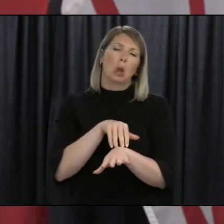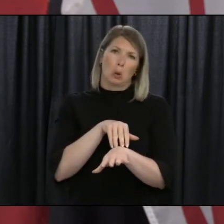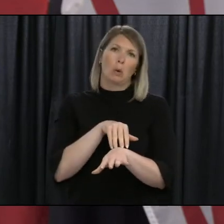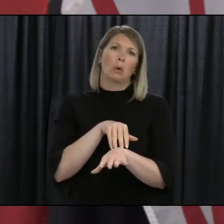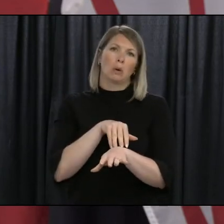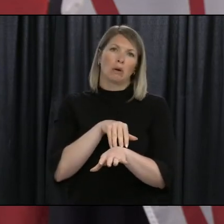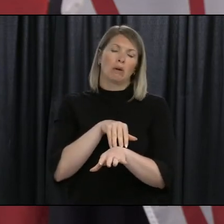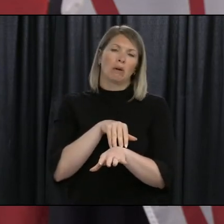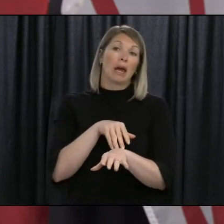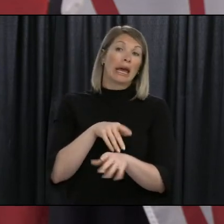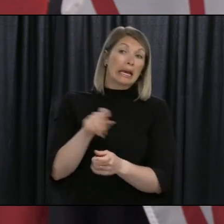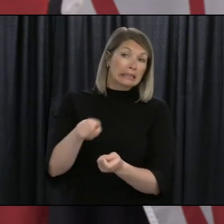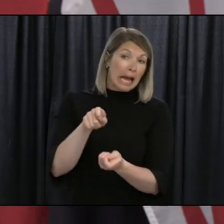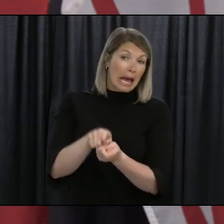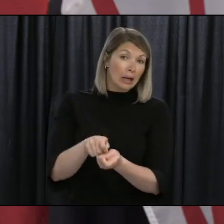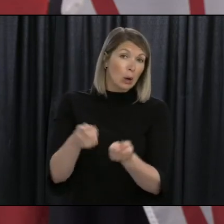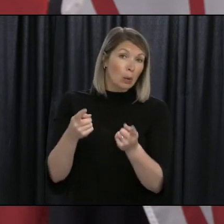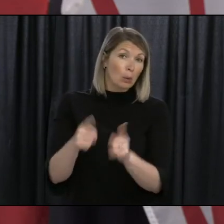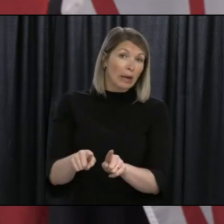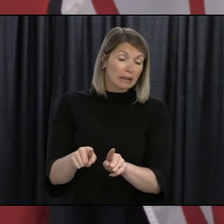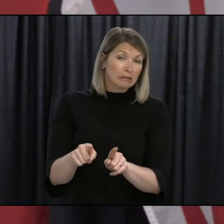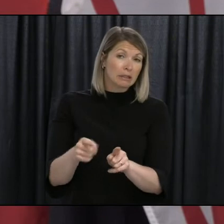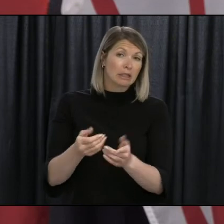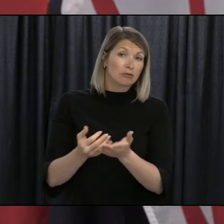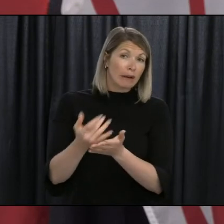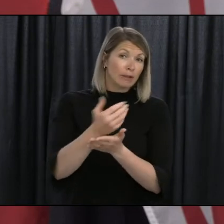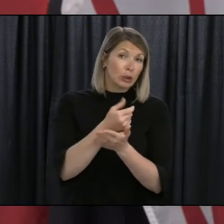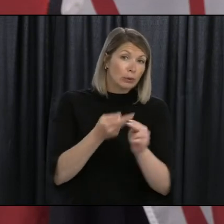all sources of revenue will be impacted.